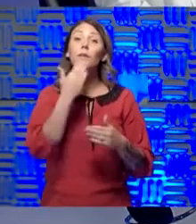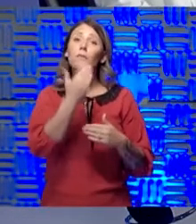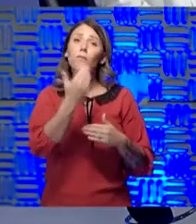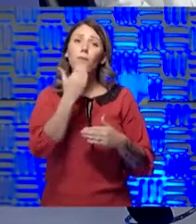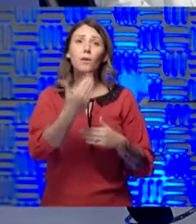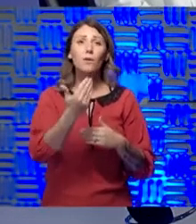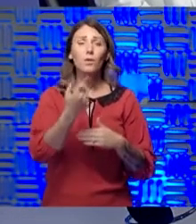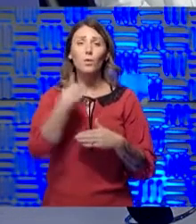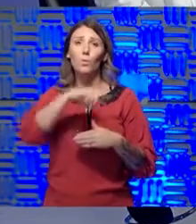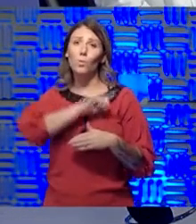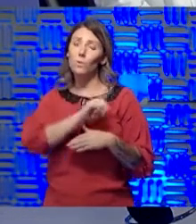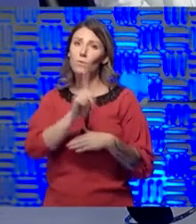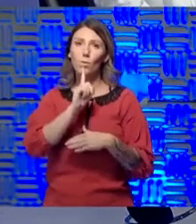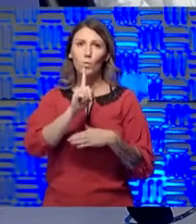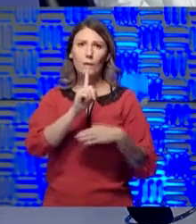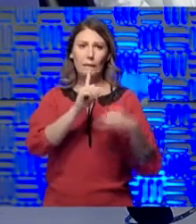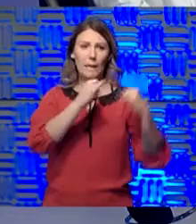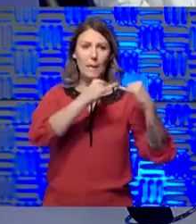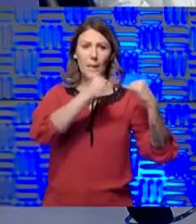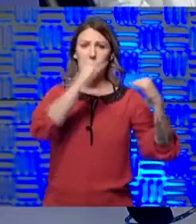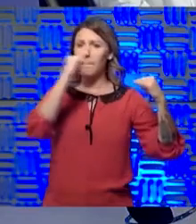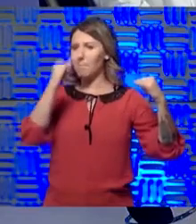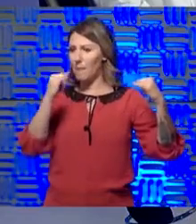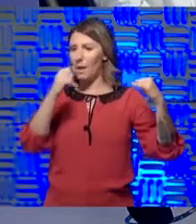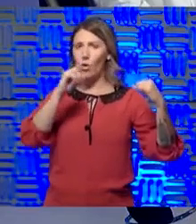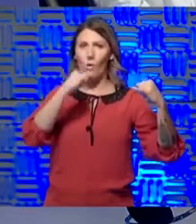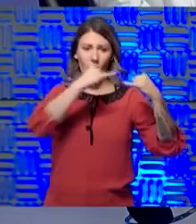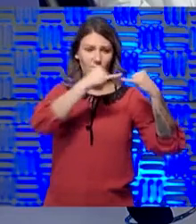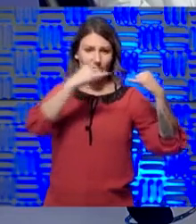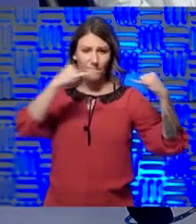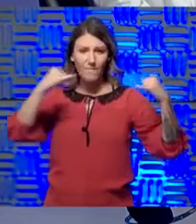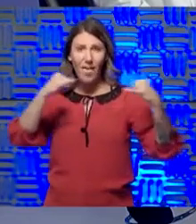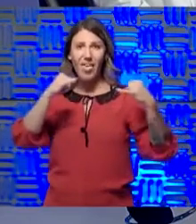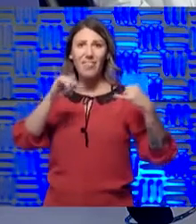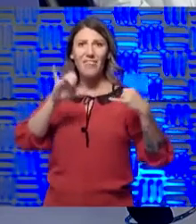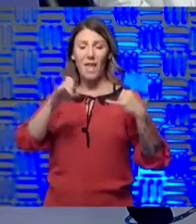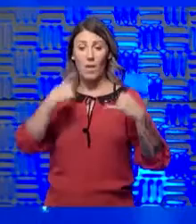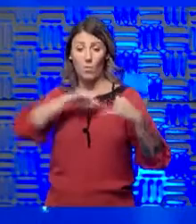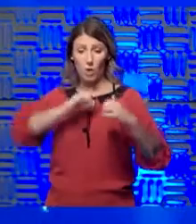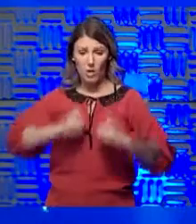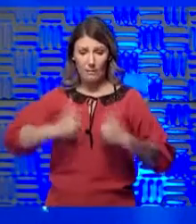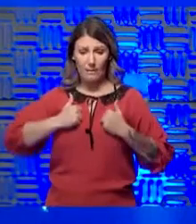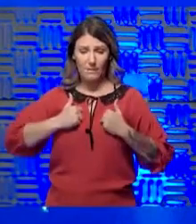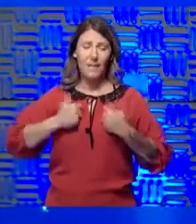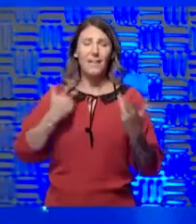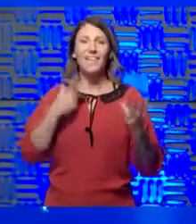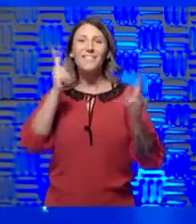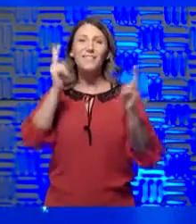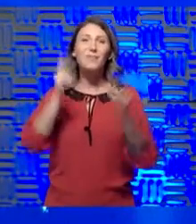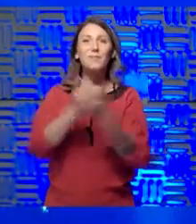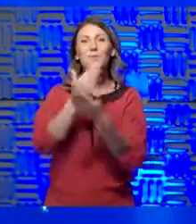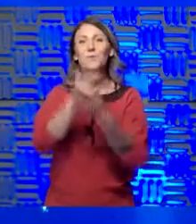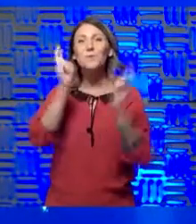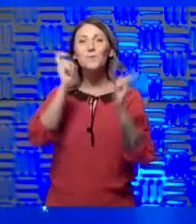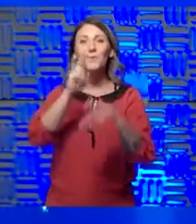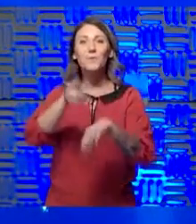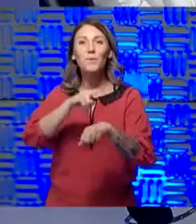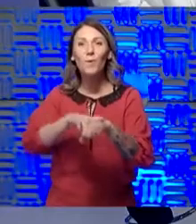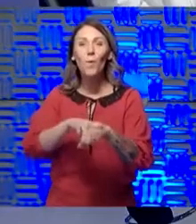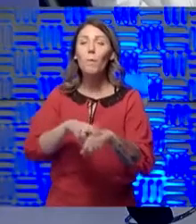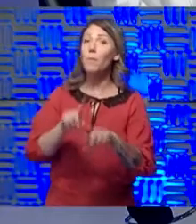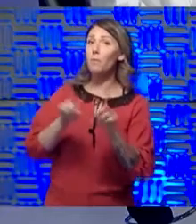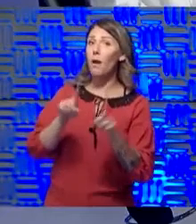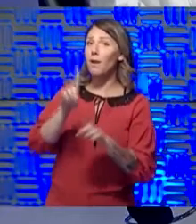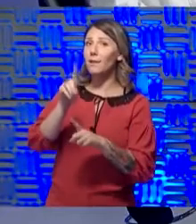really bent the curve or flattened the curve for now. We're living in what I believe to be, or we think is a new normal. But you spent a lot of time,